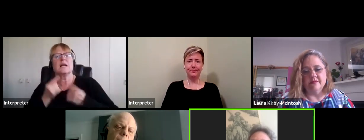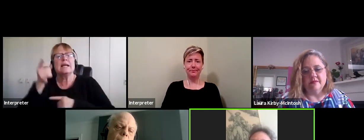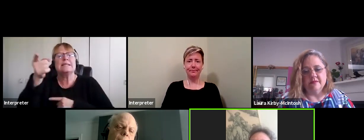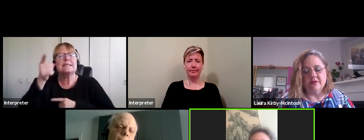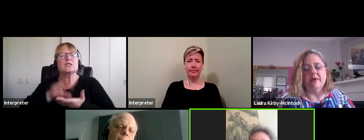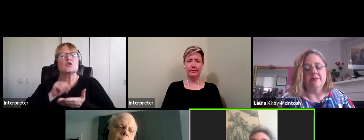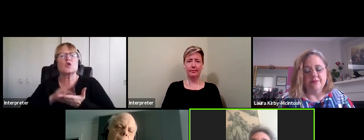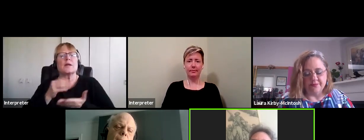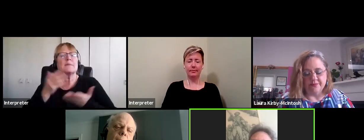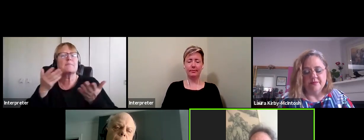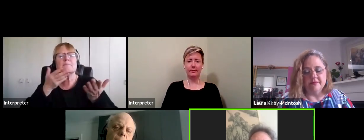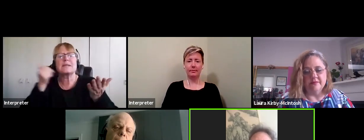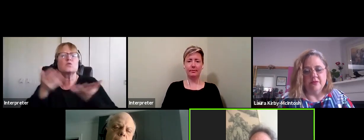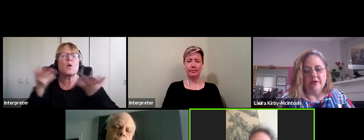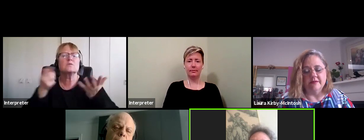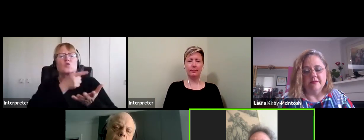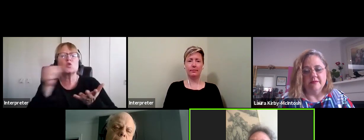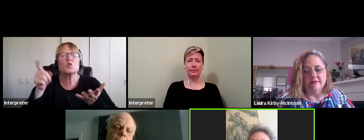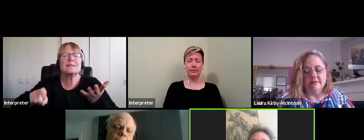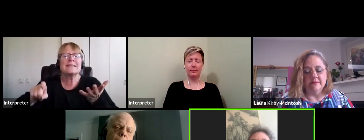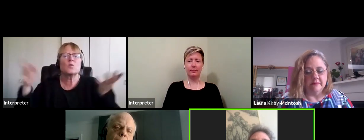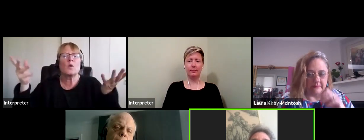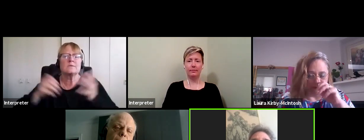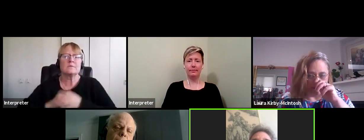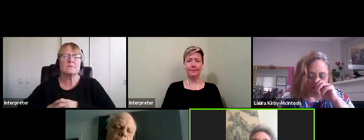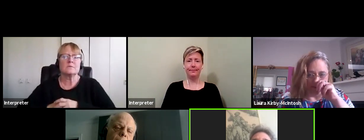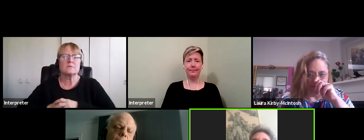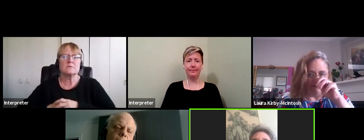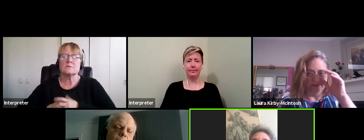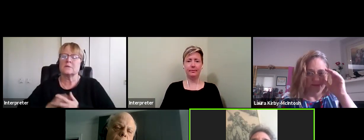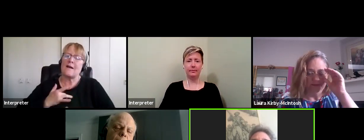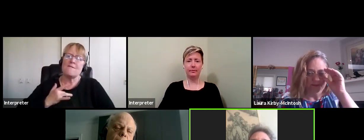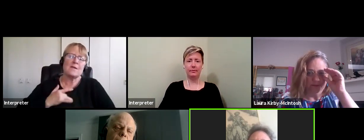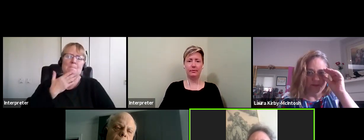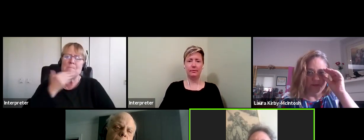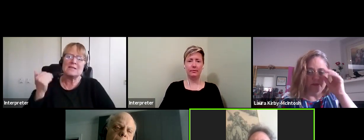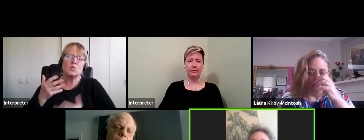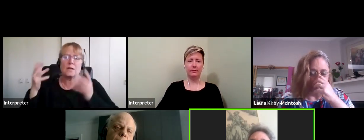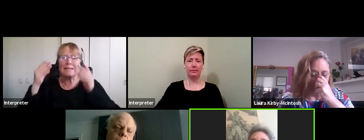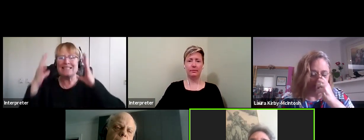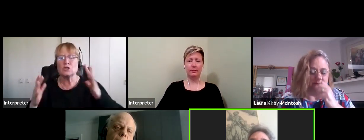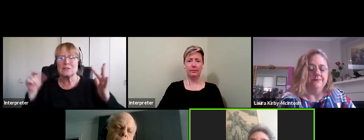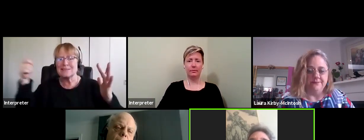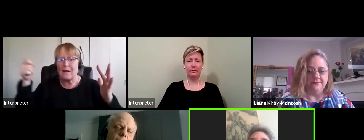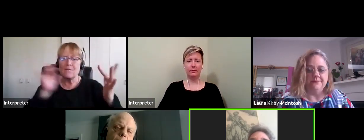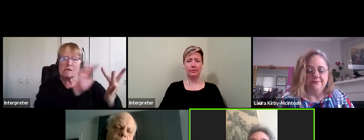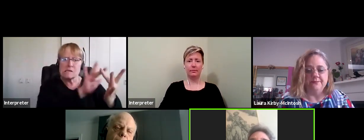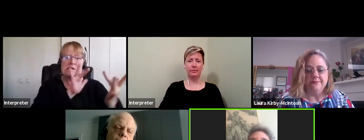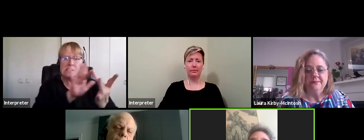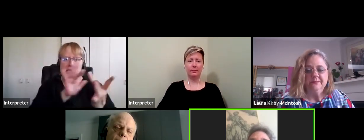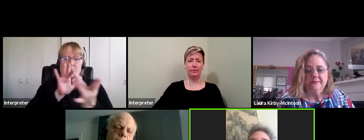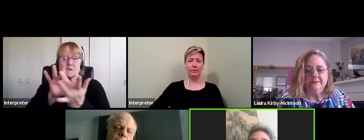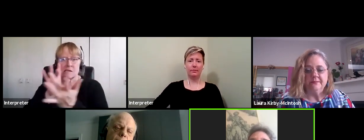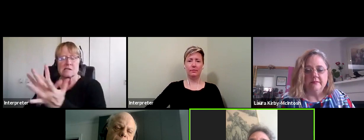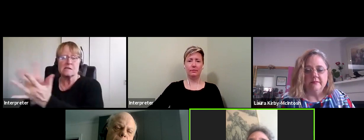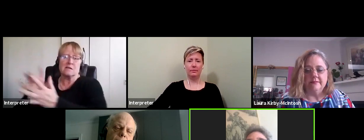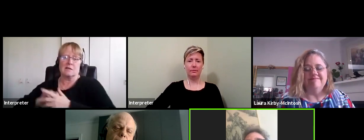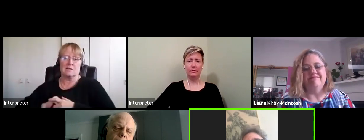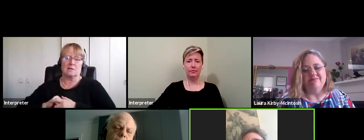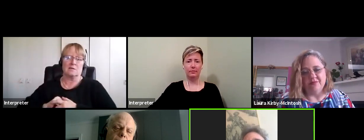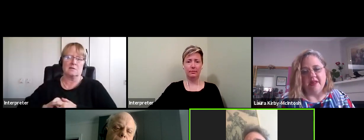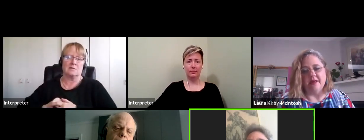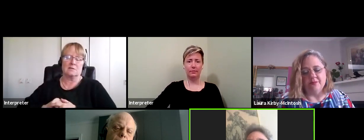now for people like them. And I think there is no substitute for teachers reaching out and teaching within relationship to